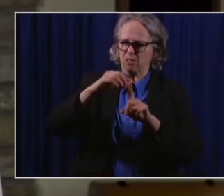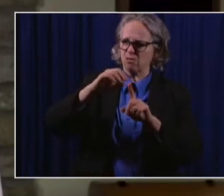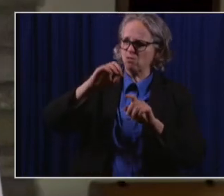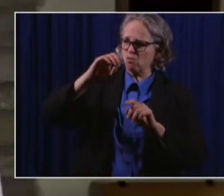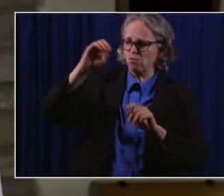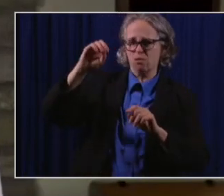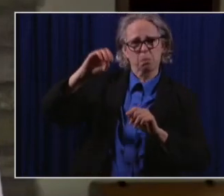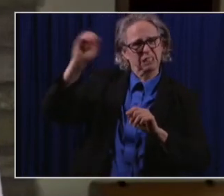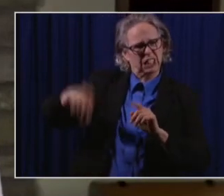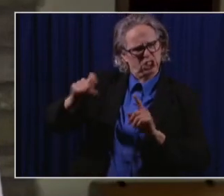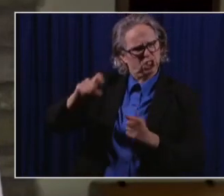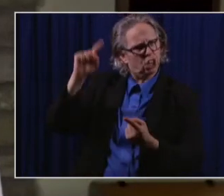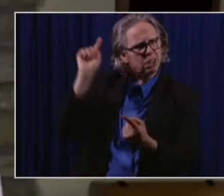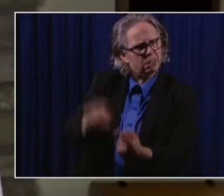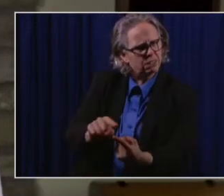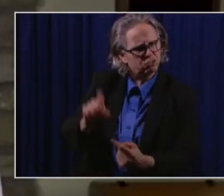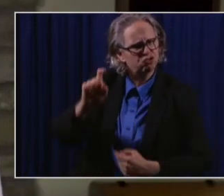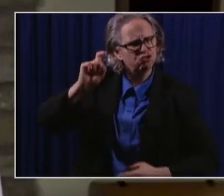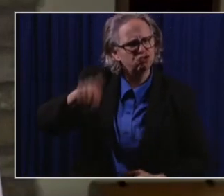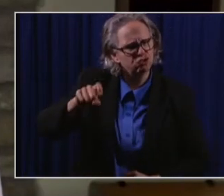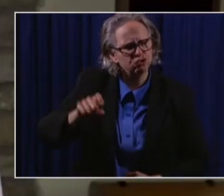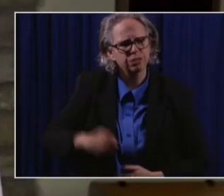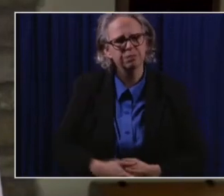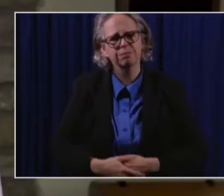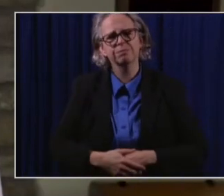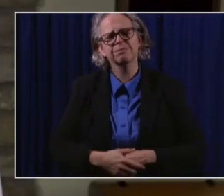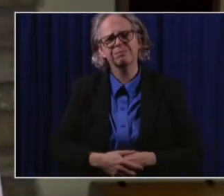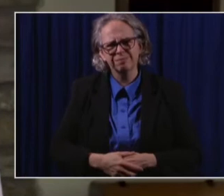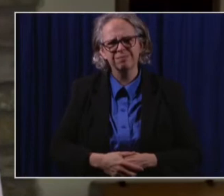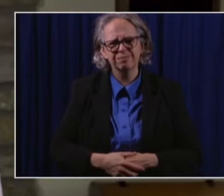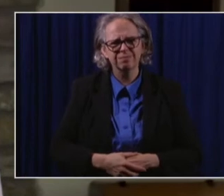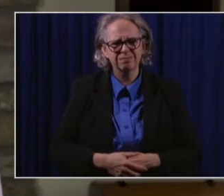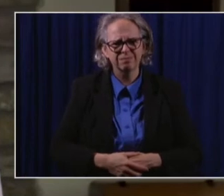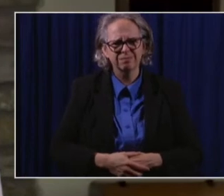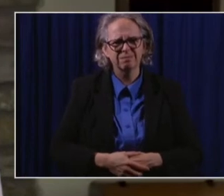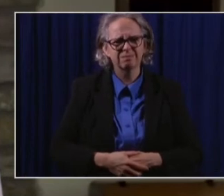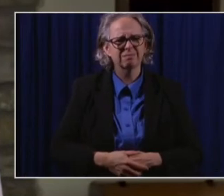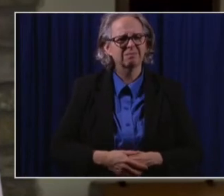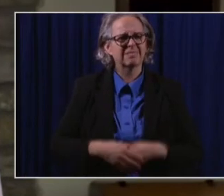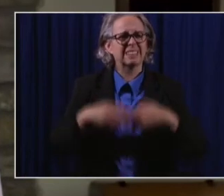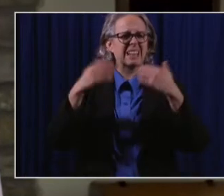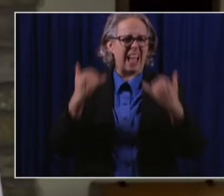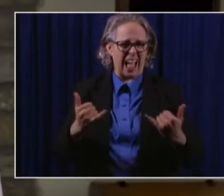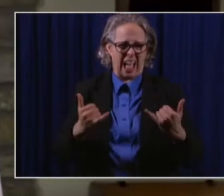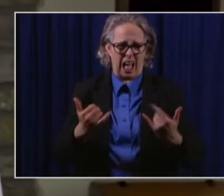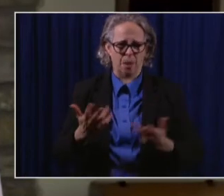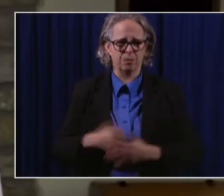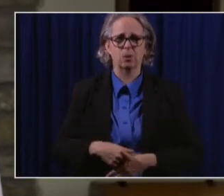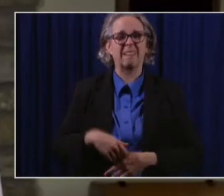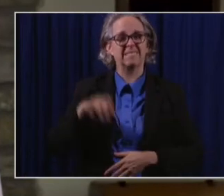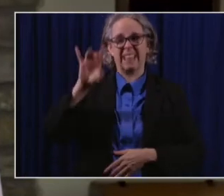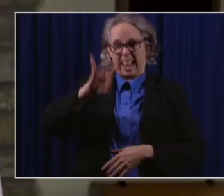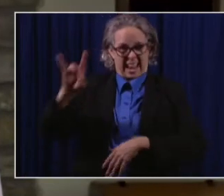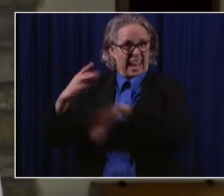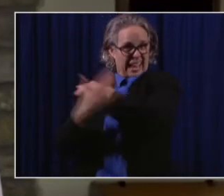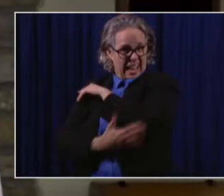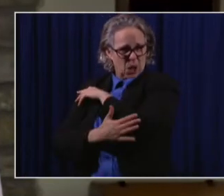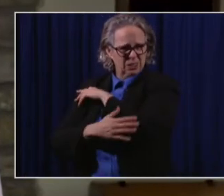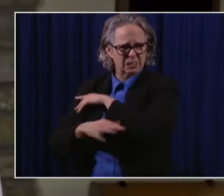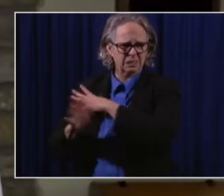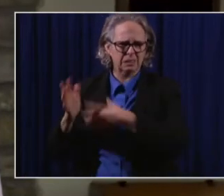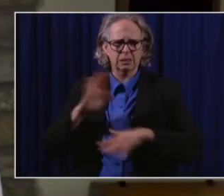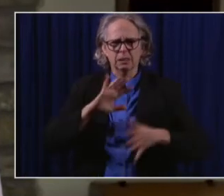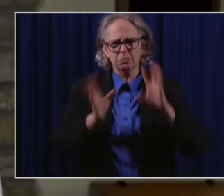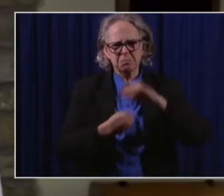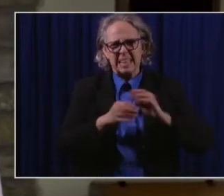increase. So in summary, at this point, we have 70 counties. 70 of our 88 counties that are either red or high incidence.